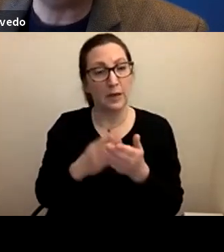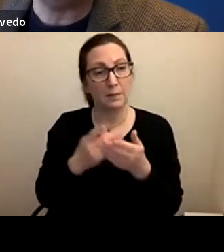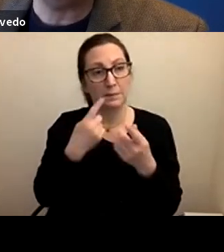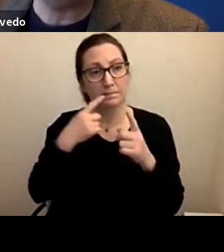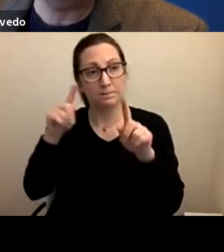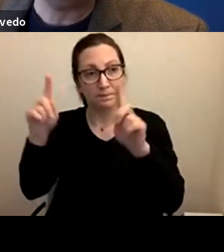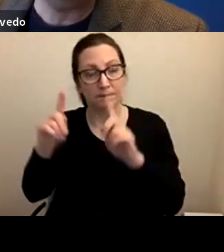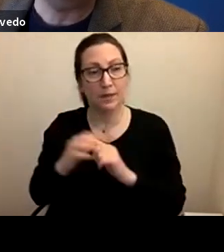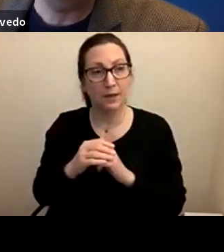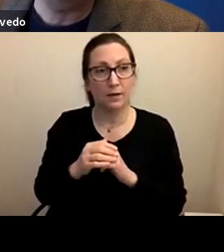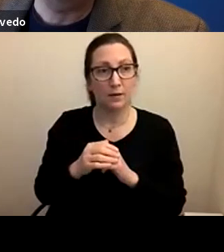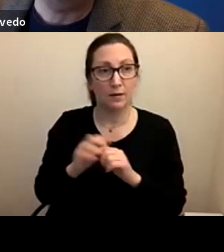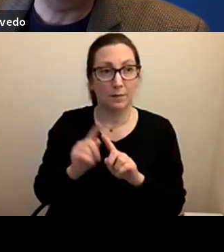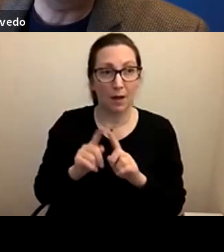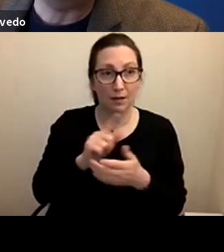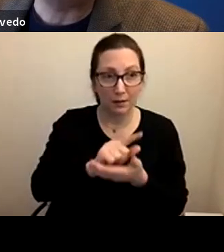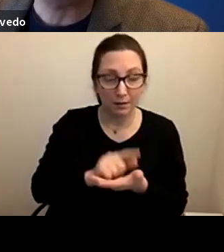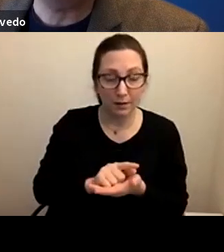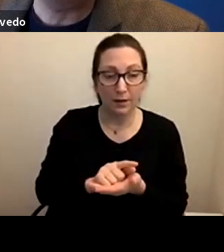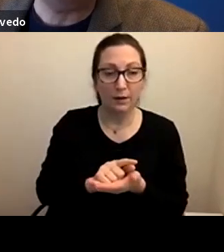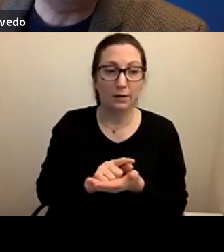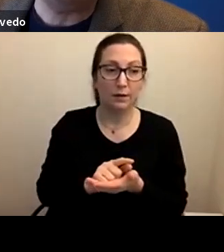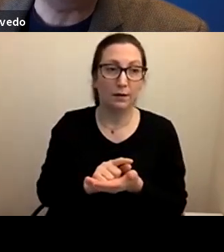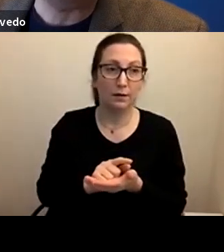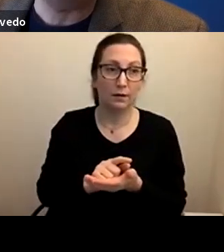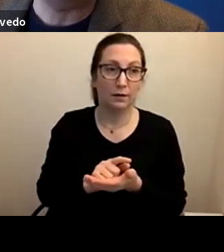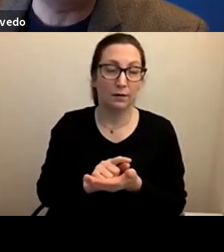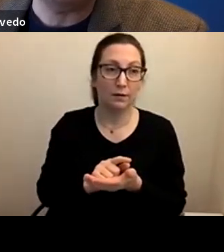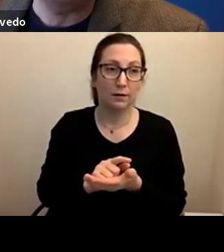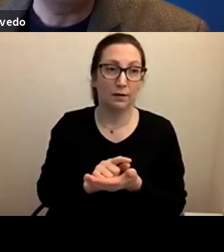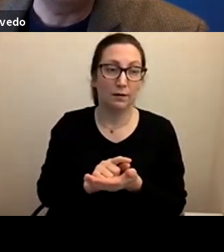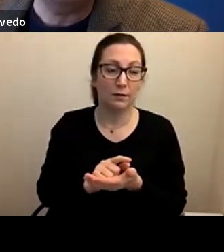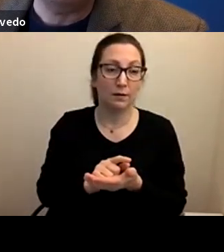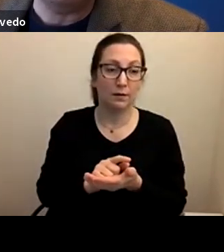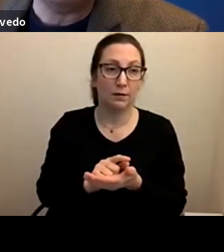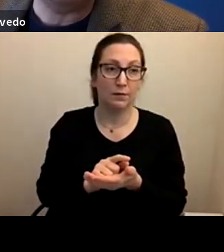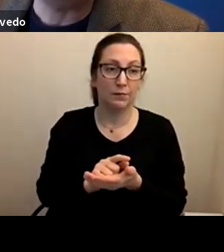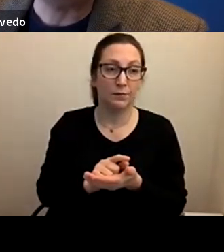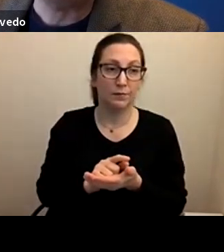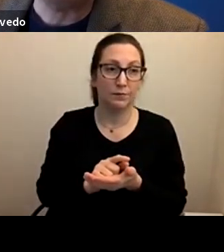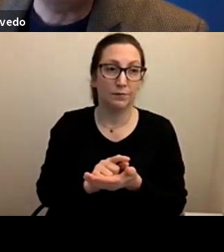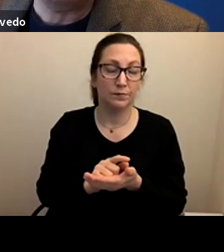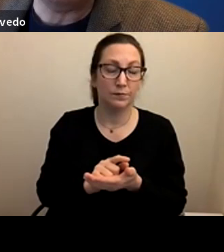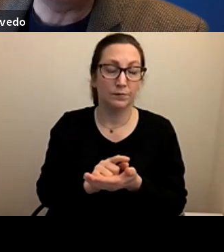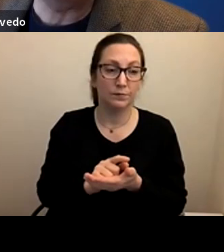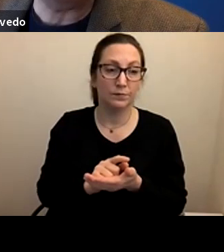even, legally, possible? And even if it were, will